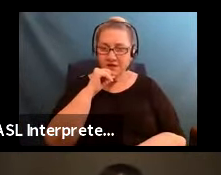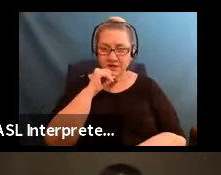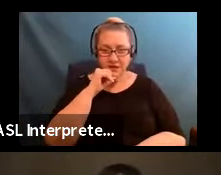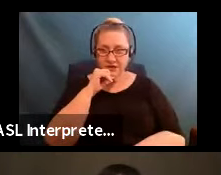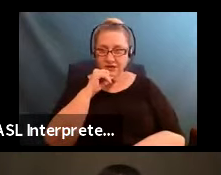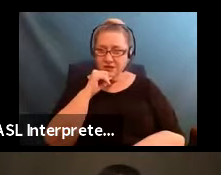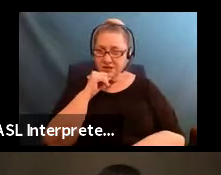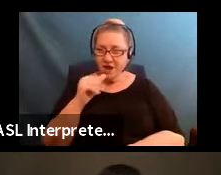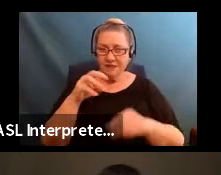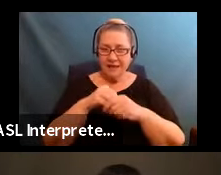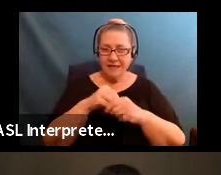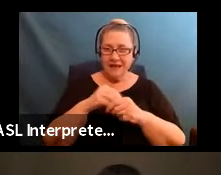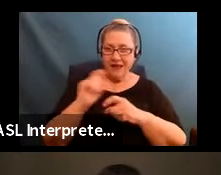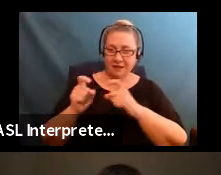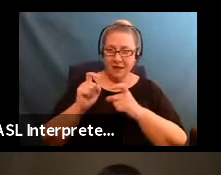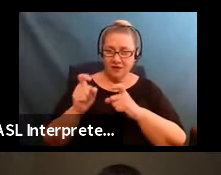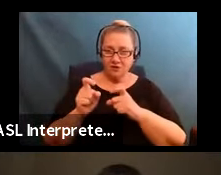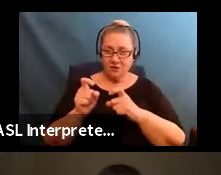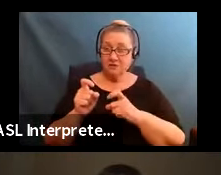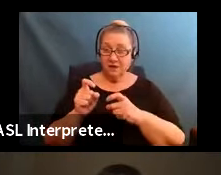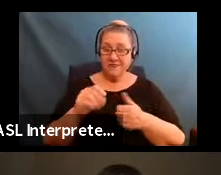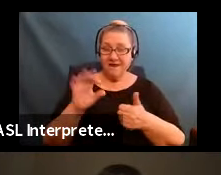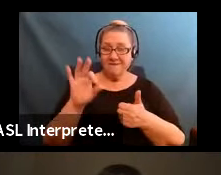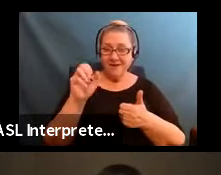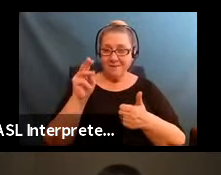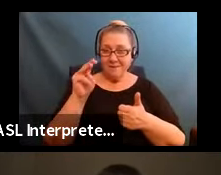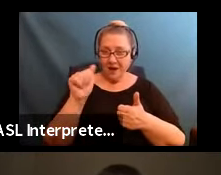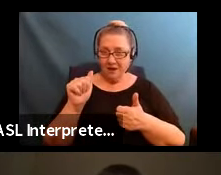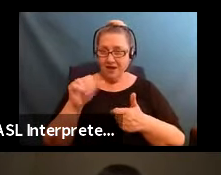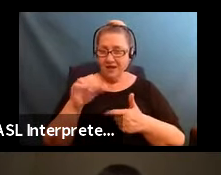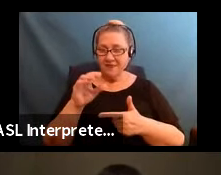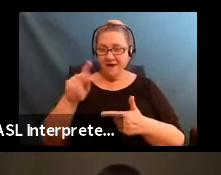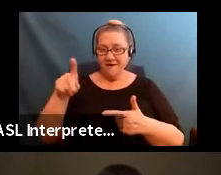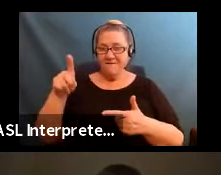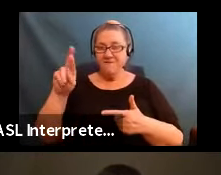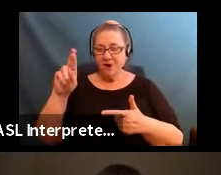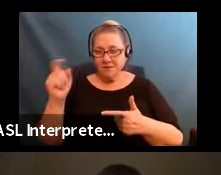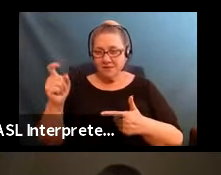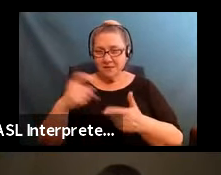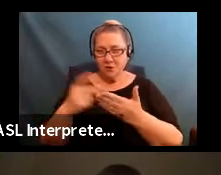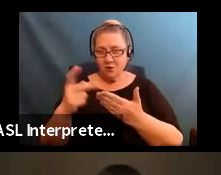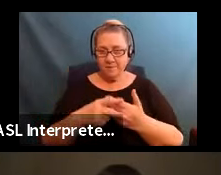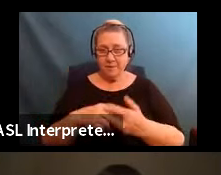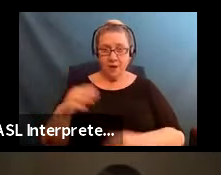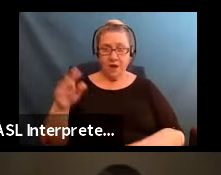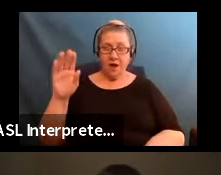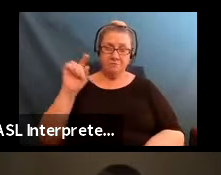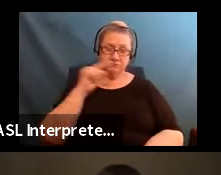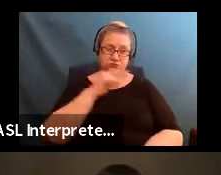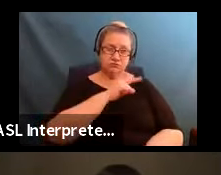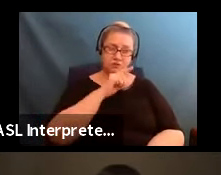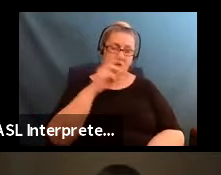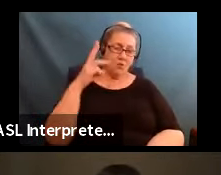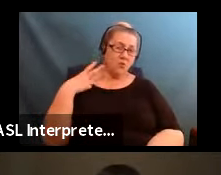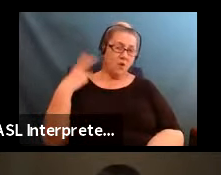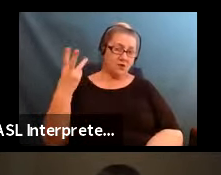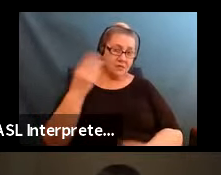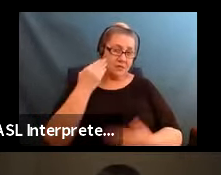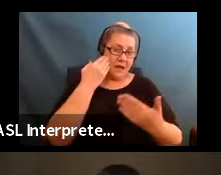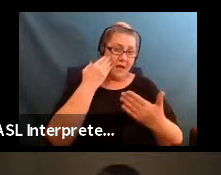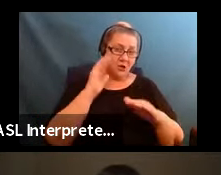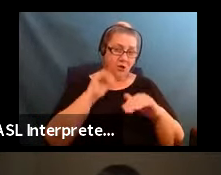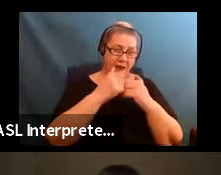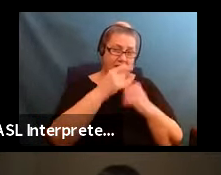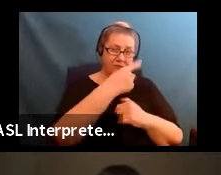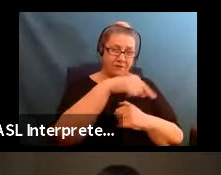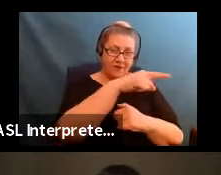and the pharmacy program. Back in Washington, when they're making these decisions, I don't know how they're thinking about it, right? From their